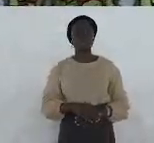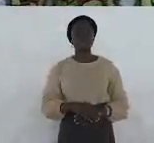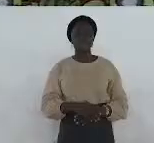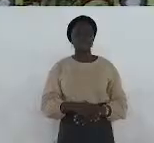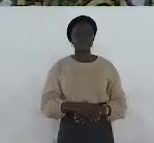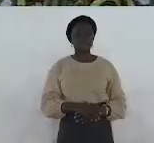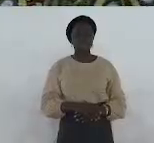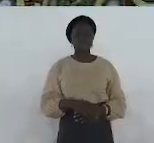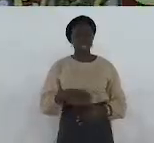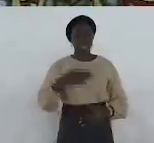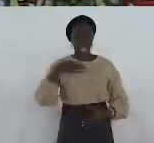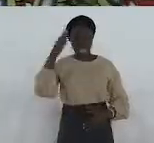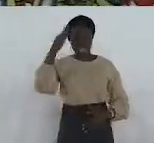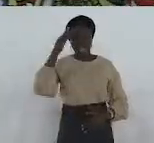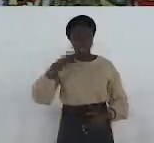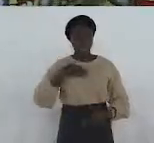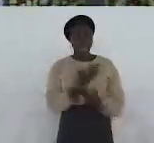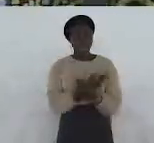I know